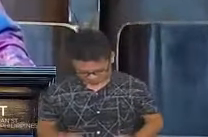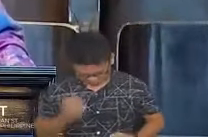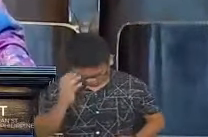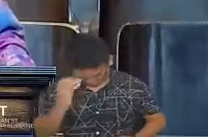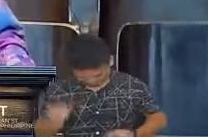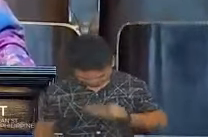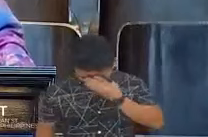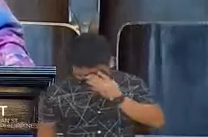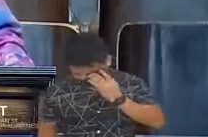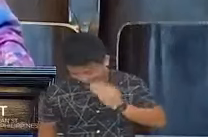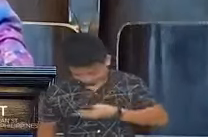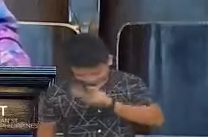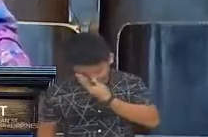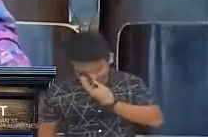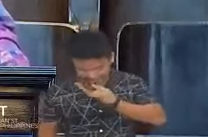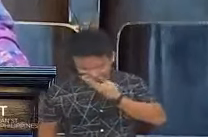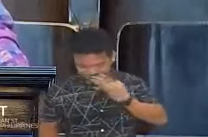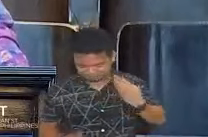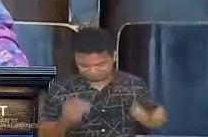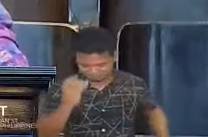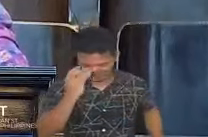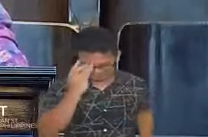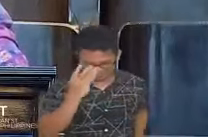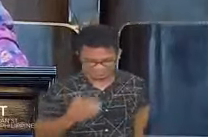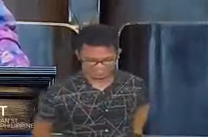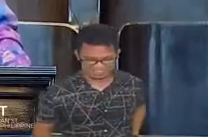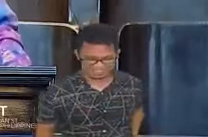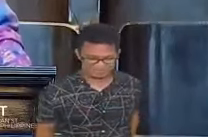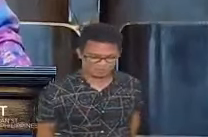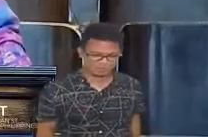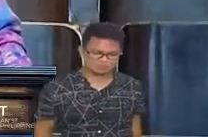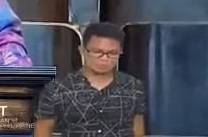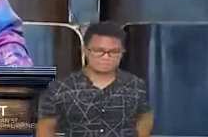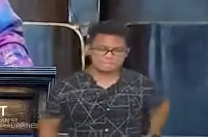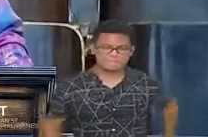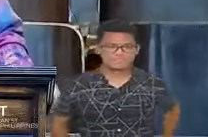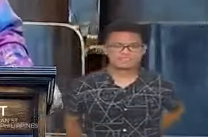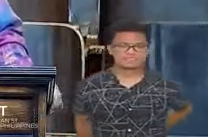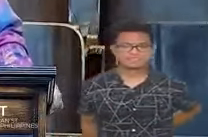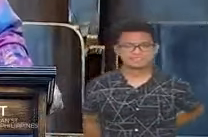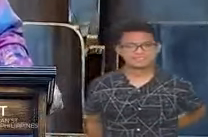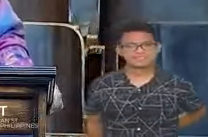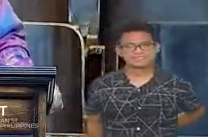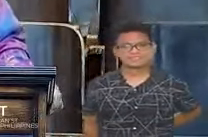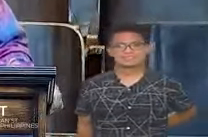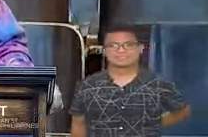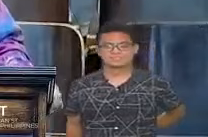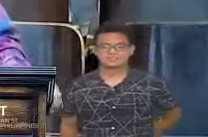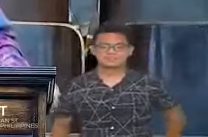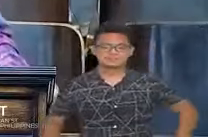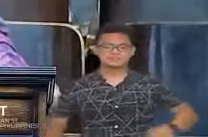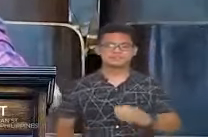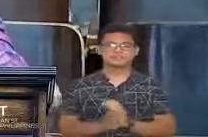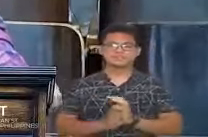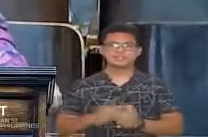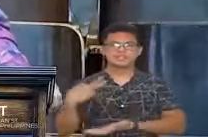He is God. Therefore, because He is God, we need to follow Him.